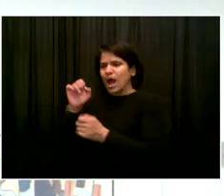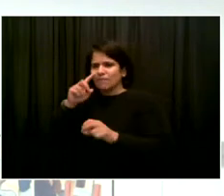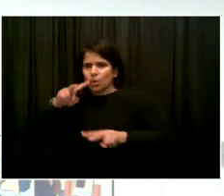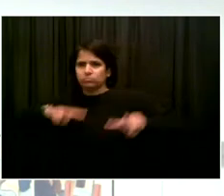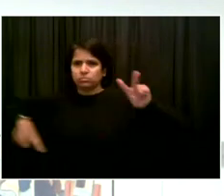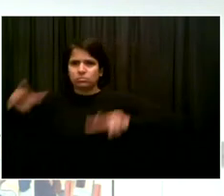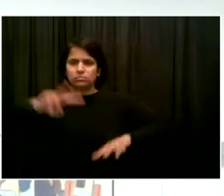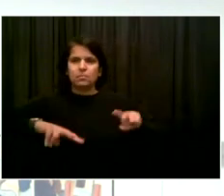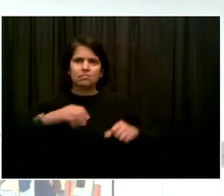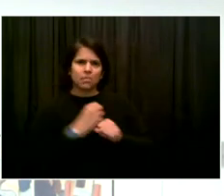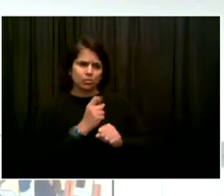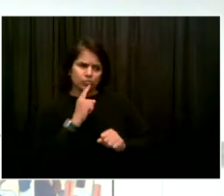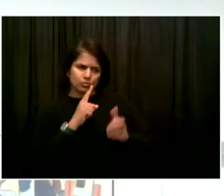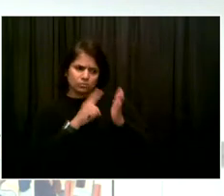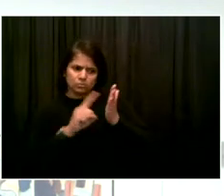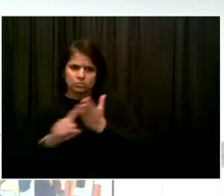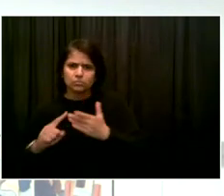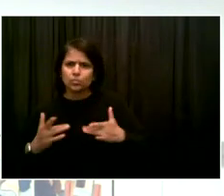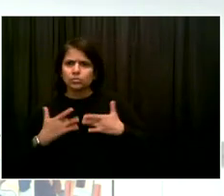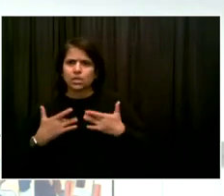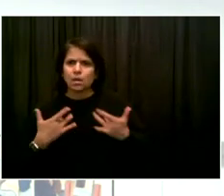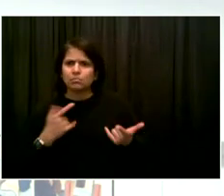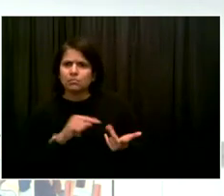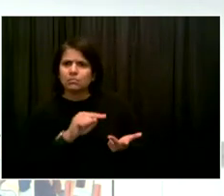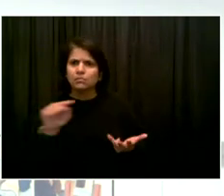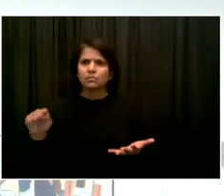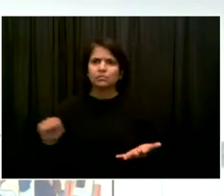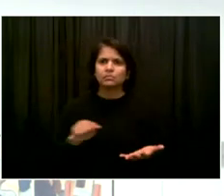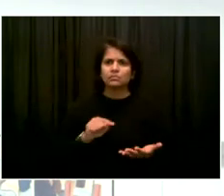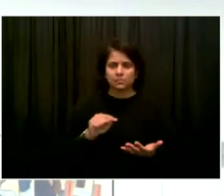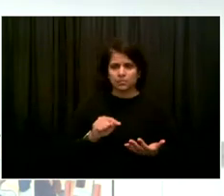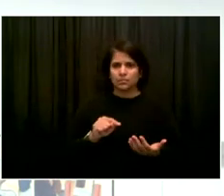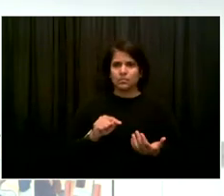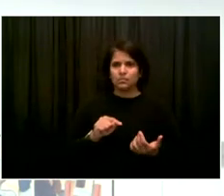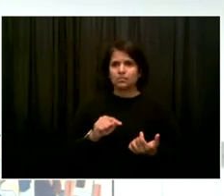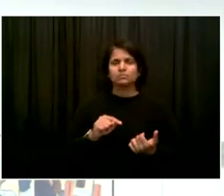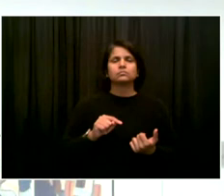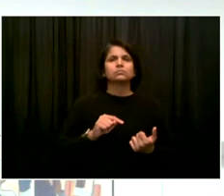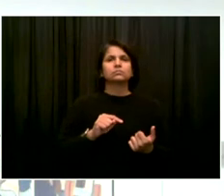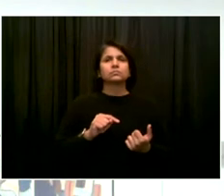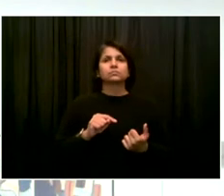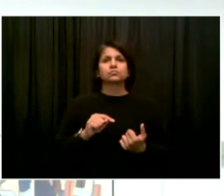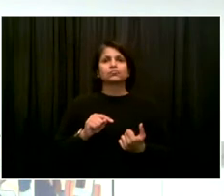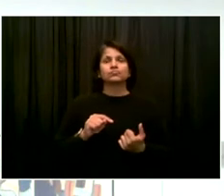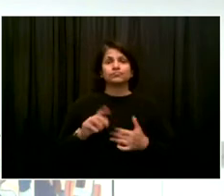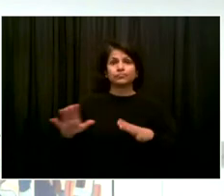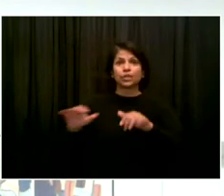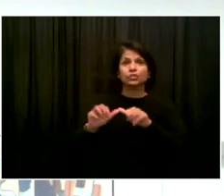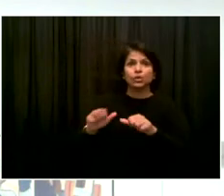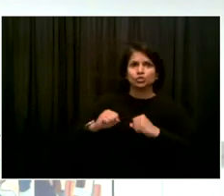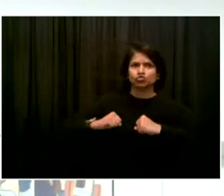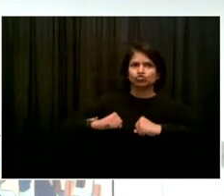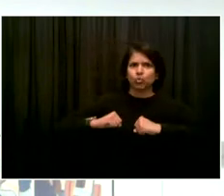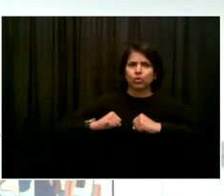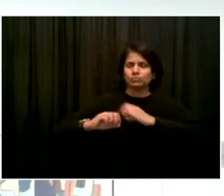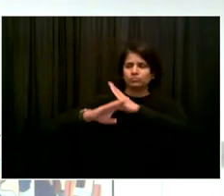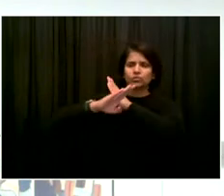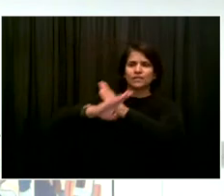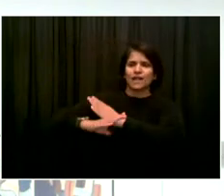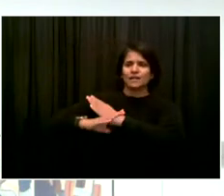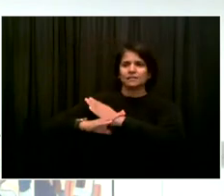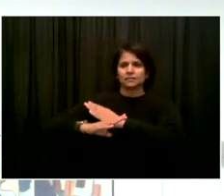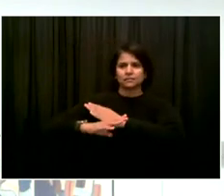sports team. And we will continue to strengthen our prevention measures at every opportunity, from